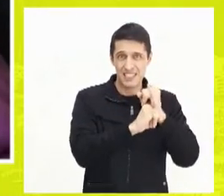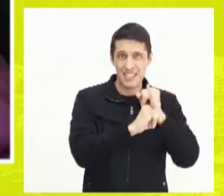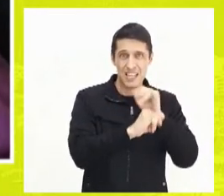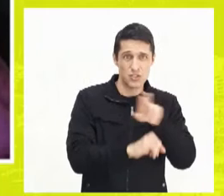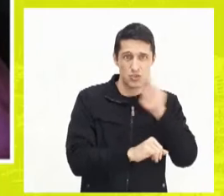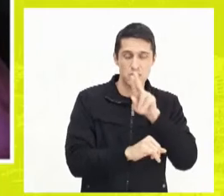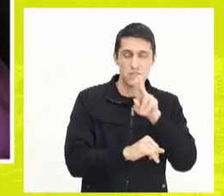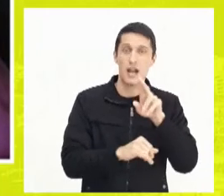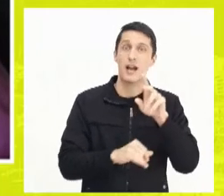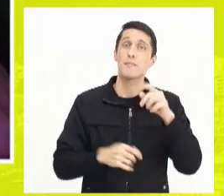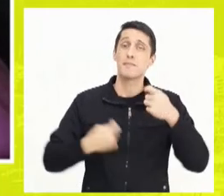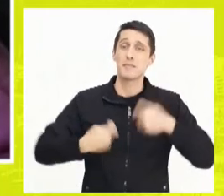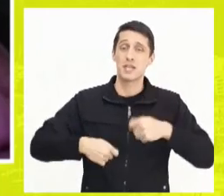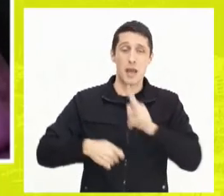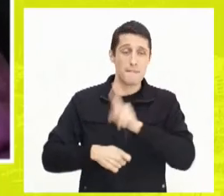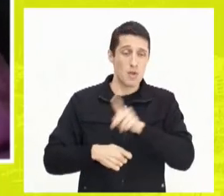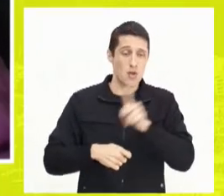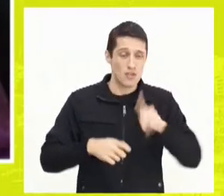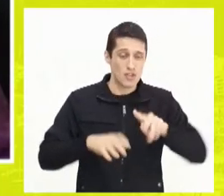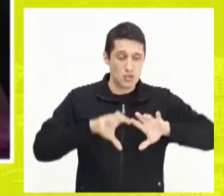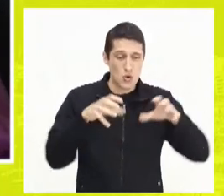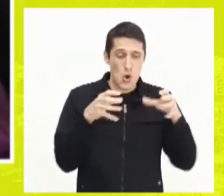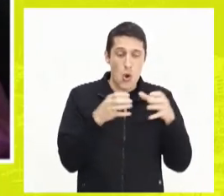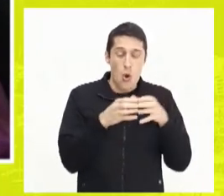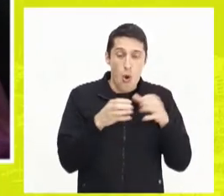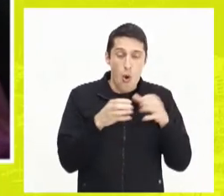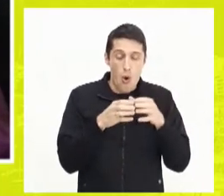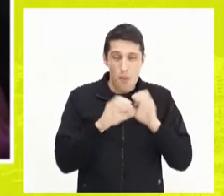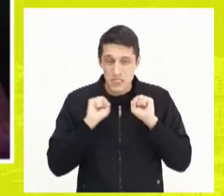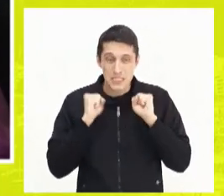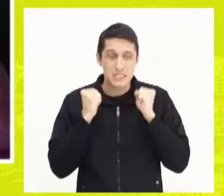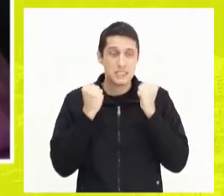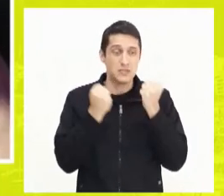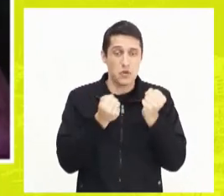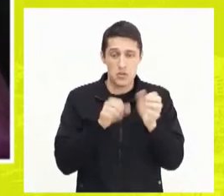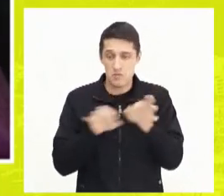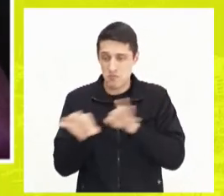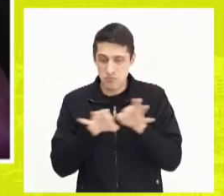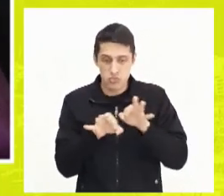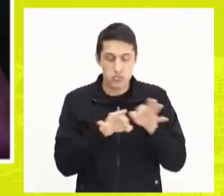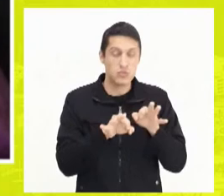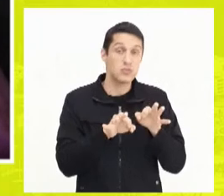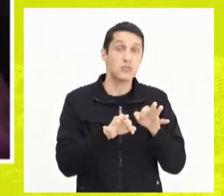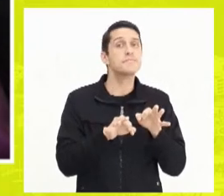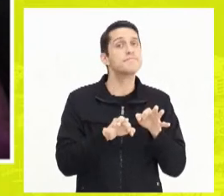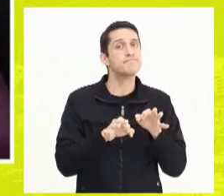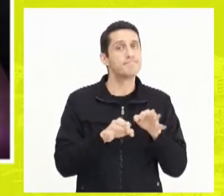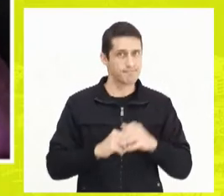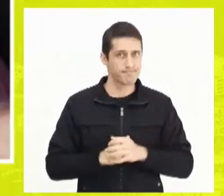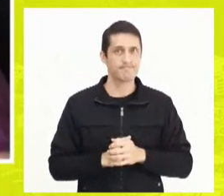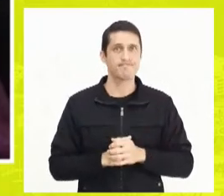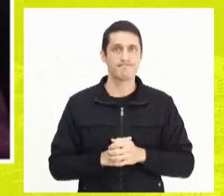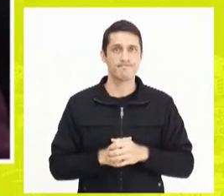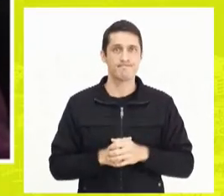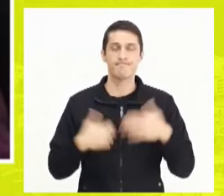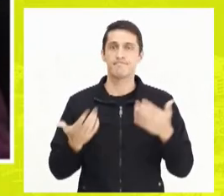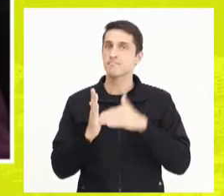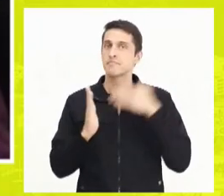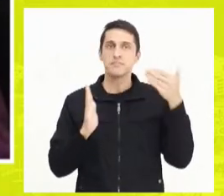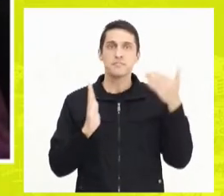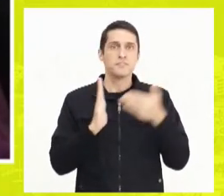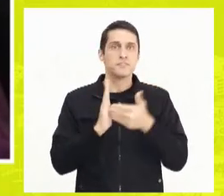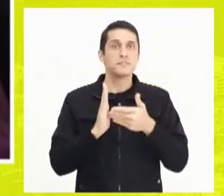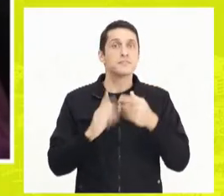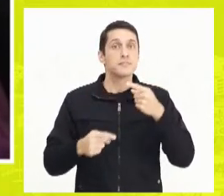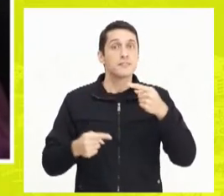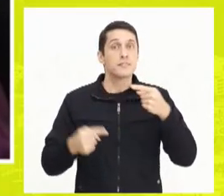access is an effort that so many teachers have to do because they don't the schools don't even make